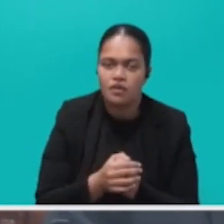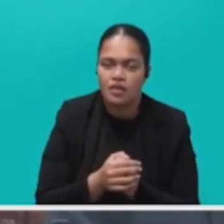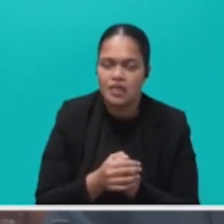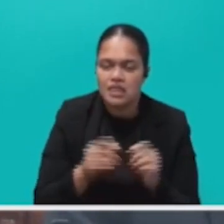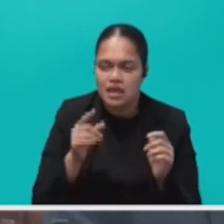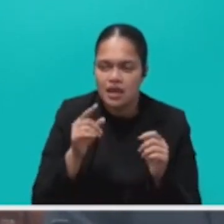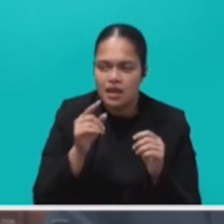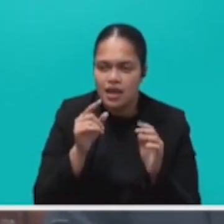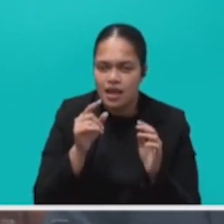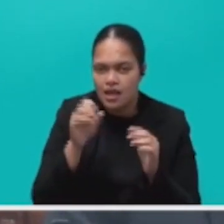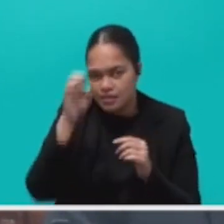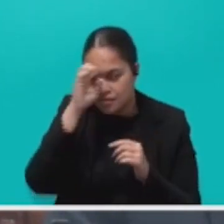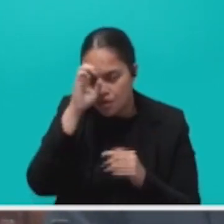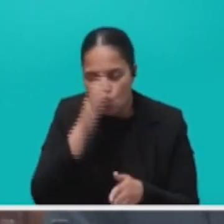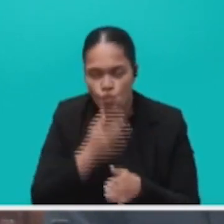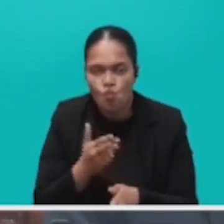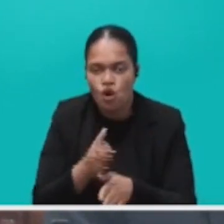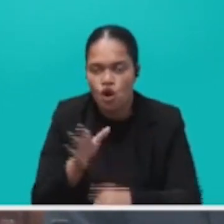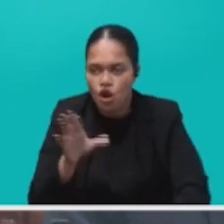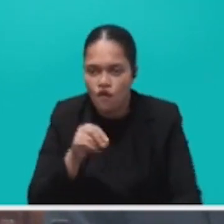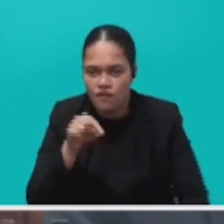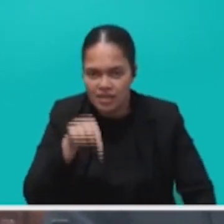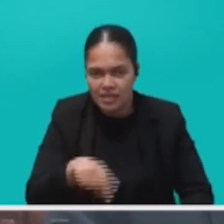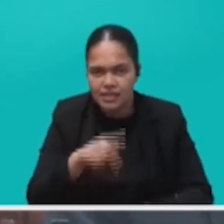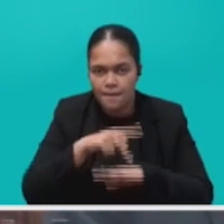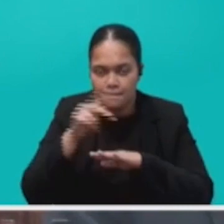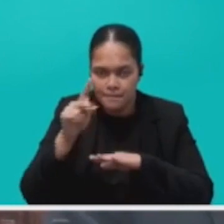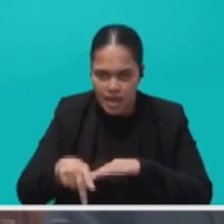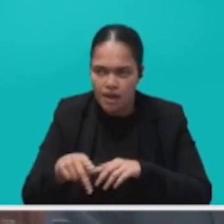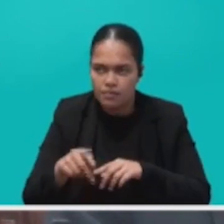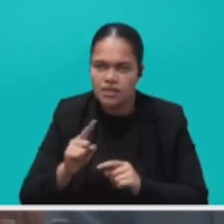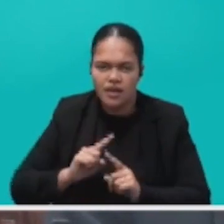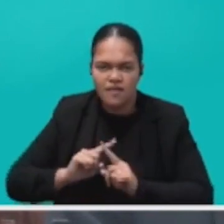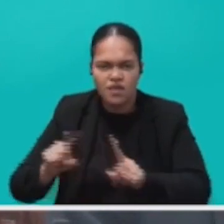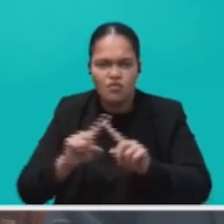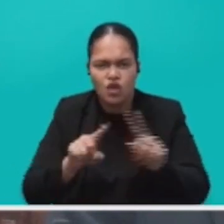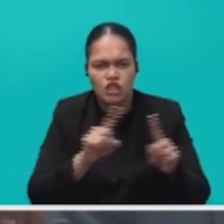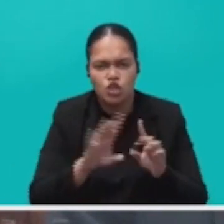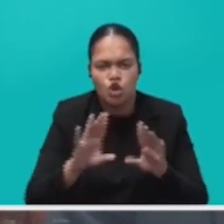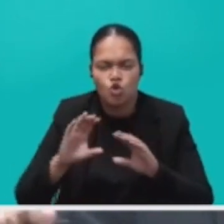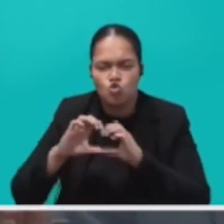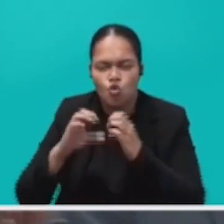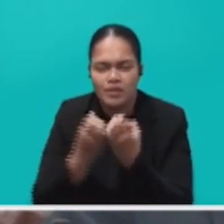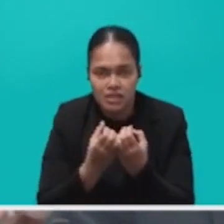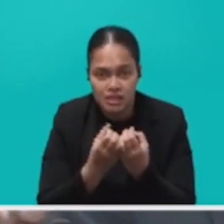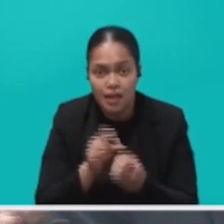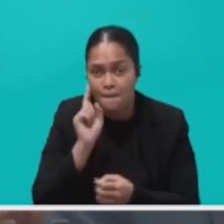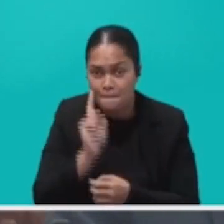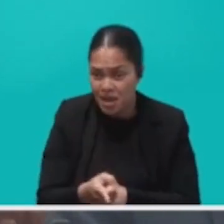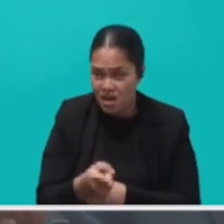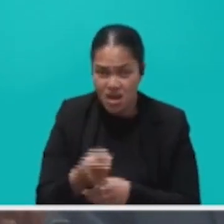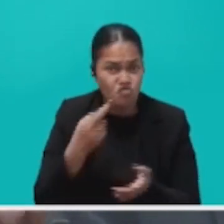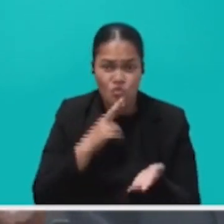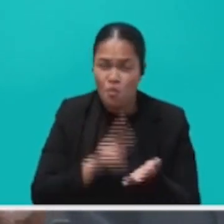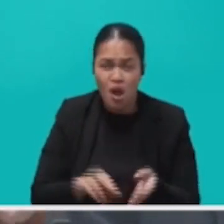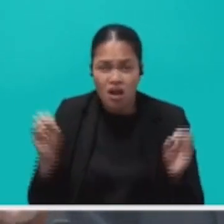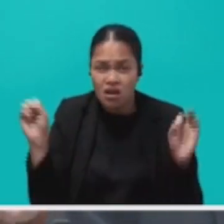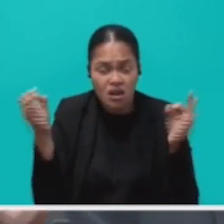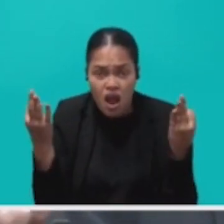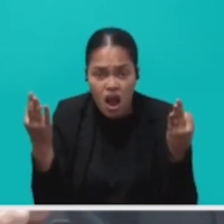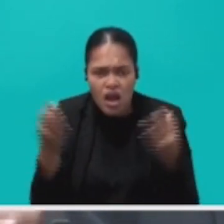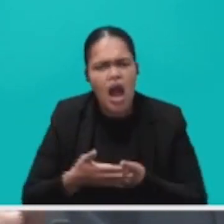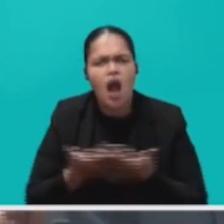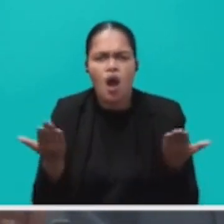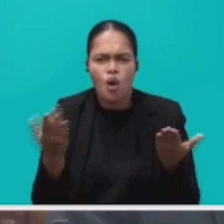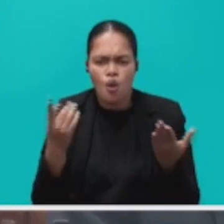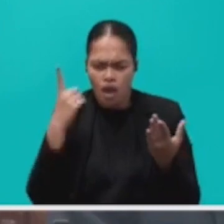of the work of this Parliament, the work of various, committees. But if the reports are not there, how can we do that,